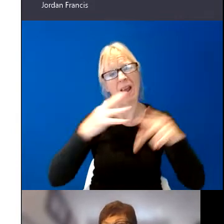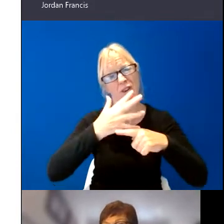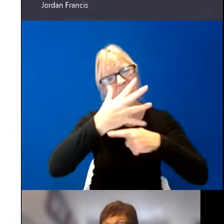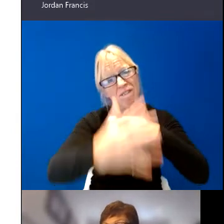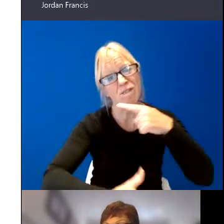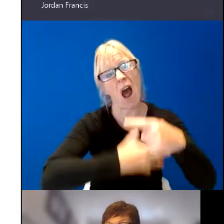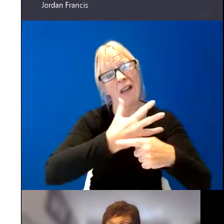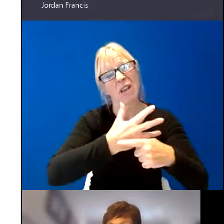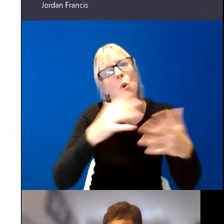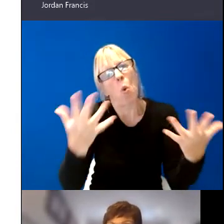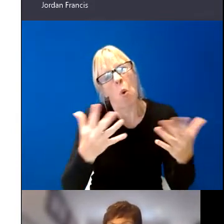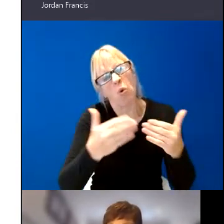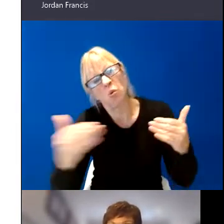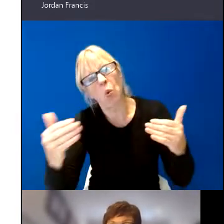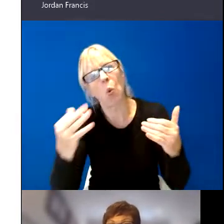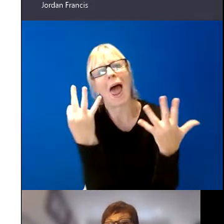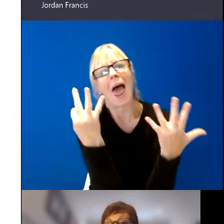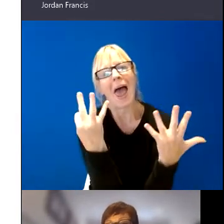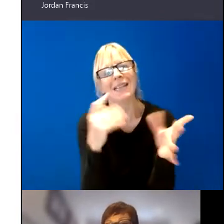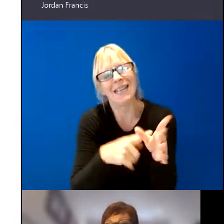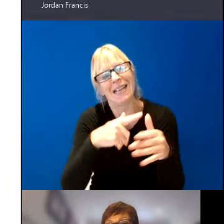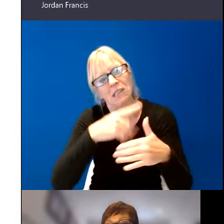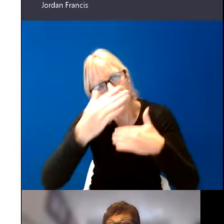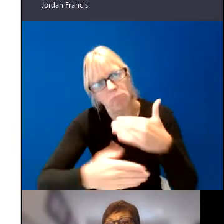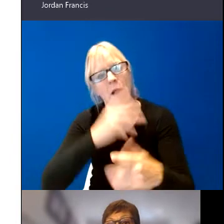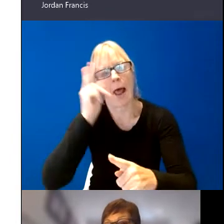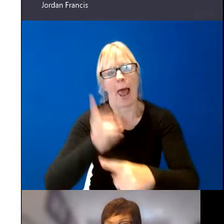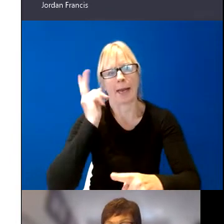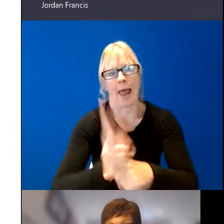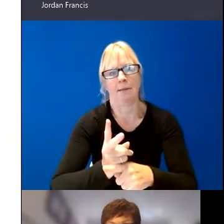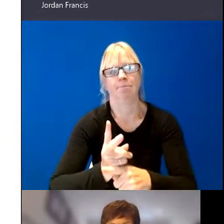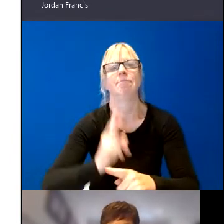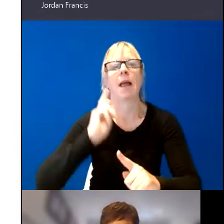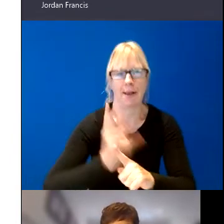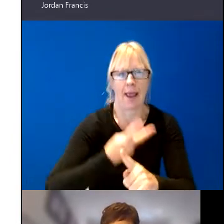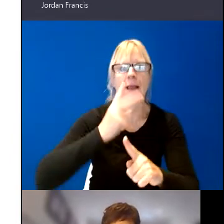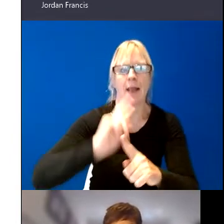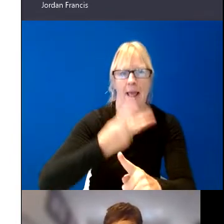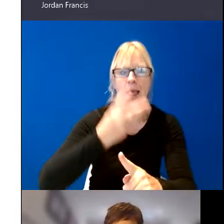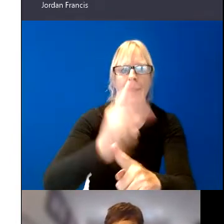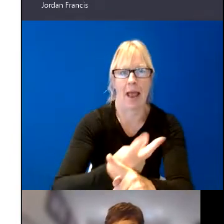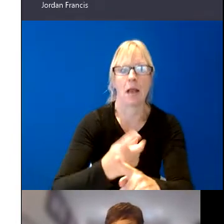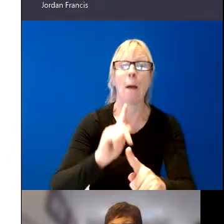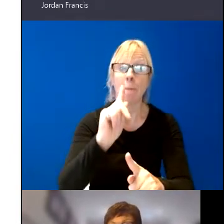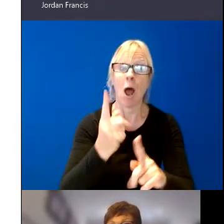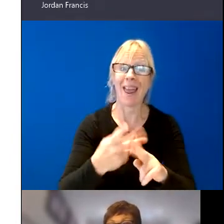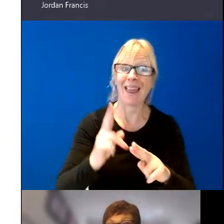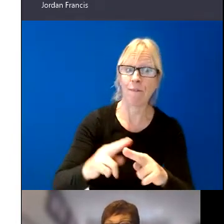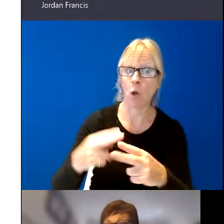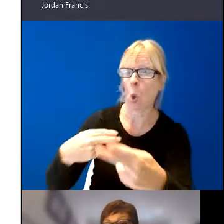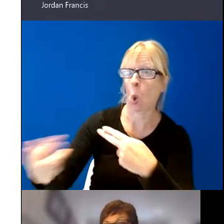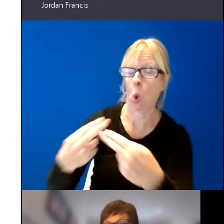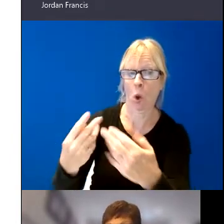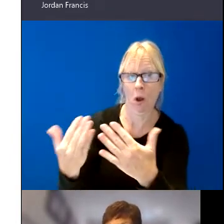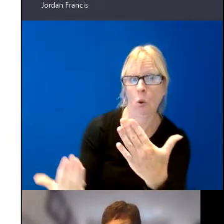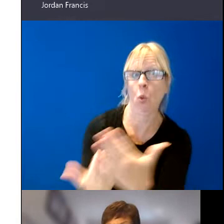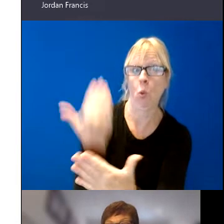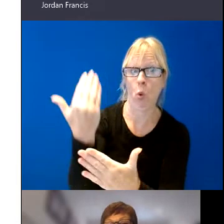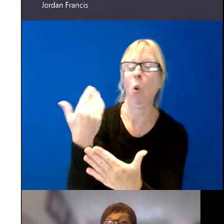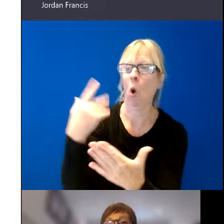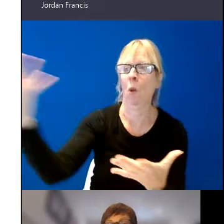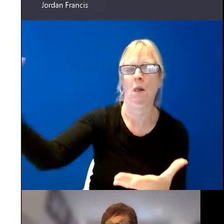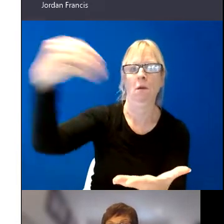But if something comes out in the meantime that we think is particularly pertinent to one of our profiles, of course, we'll make an effort to include that. So you'll be